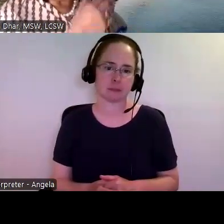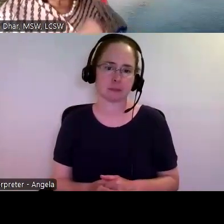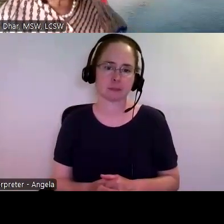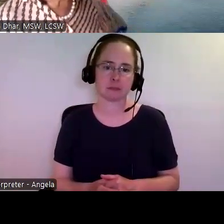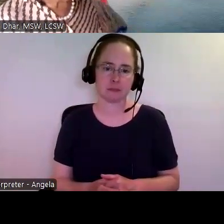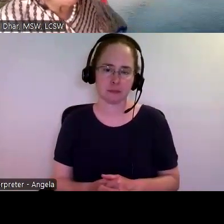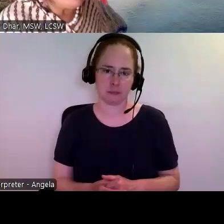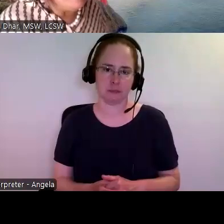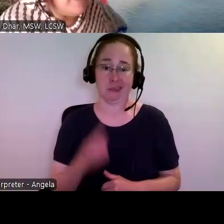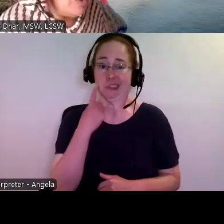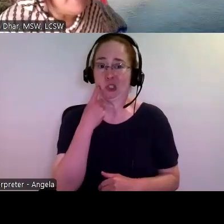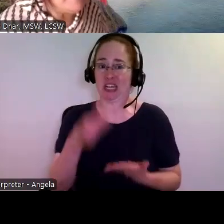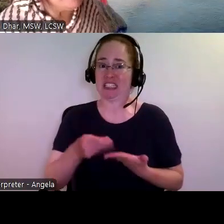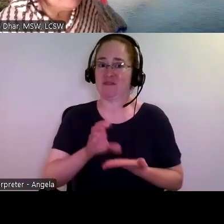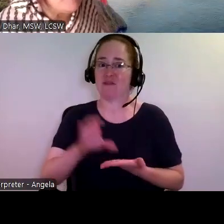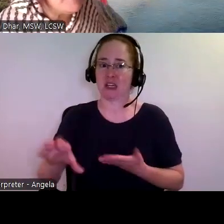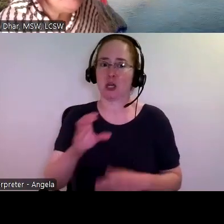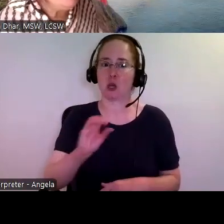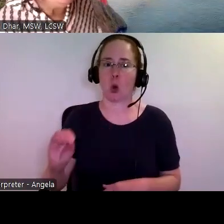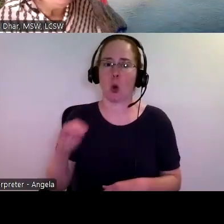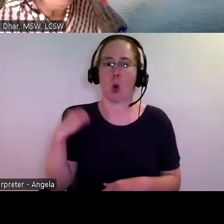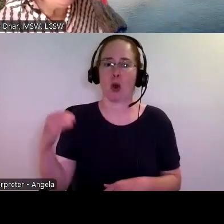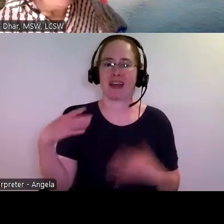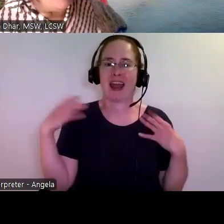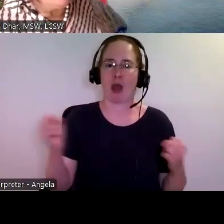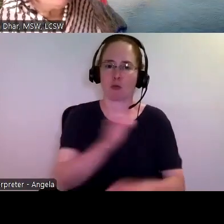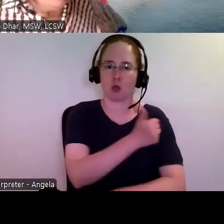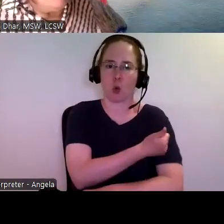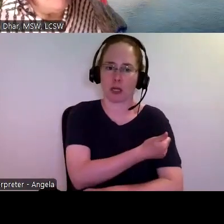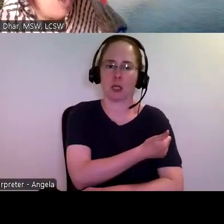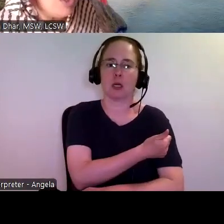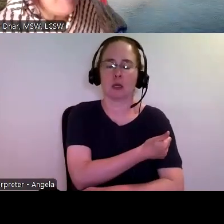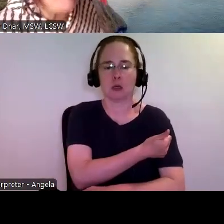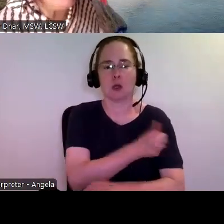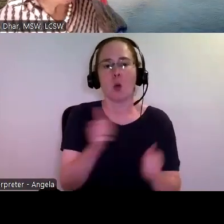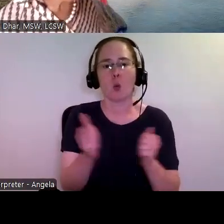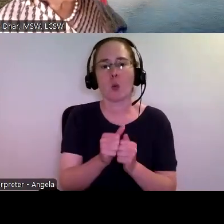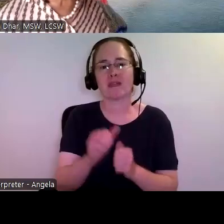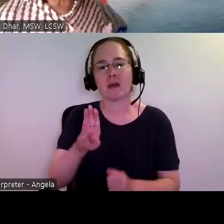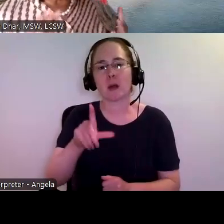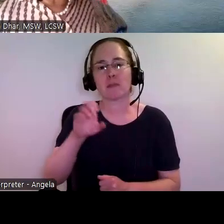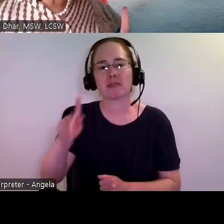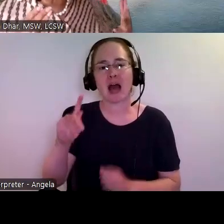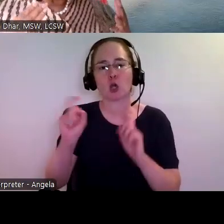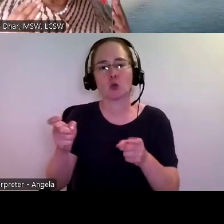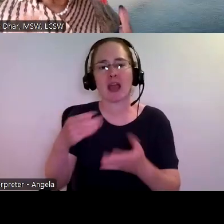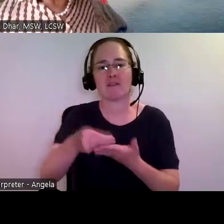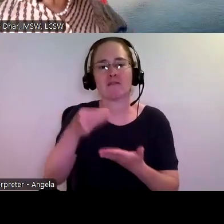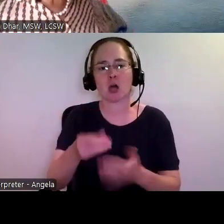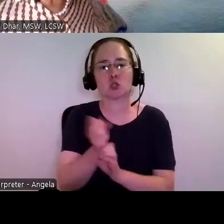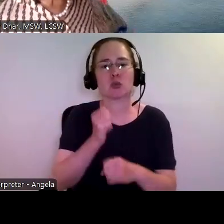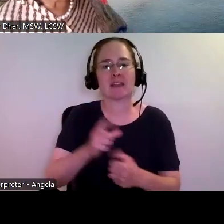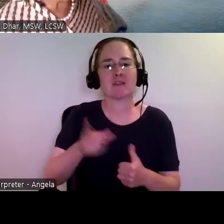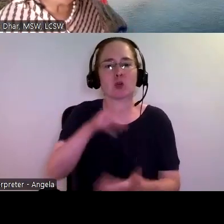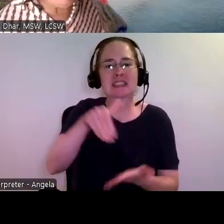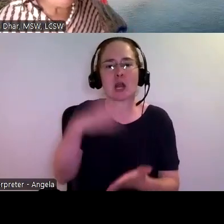We have just funded the Oregon Health Authority with our block grant funds, created the first Center